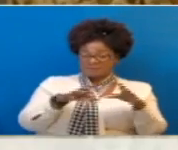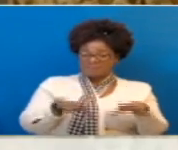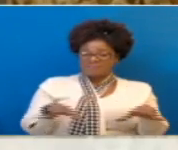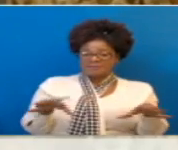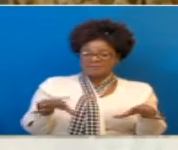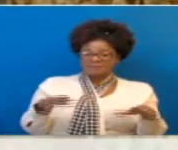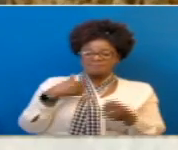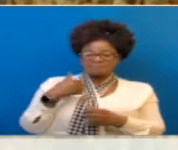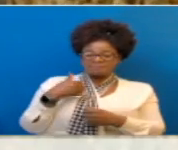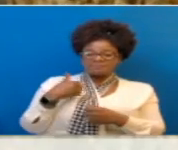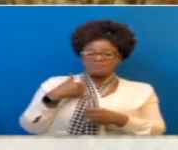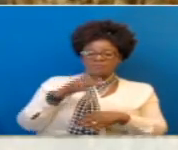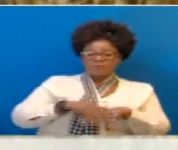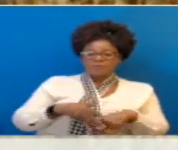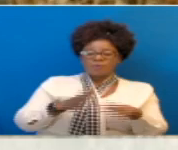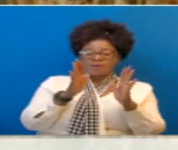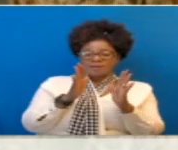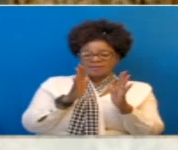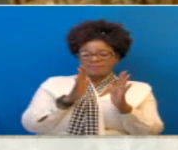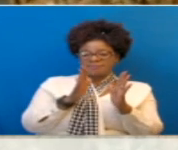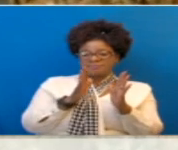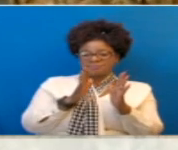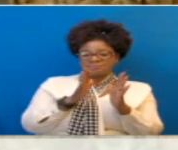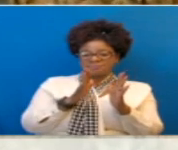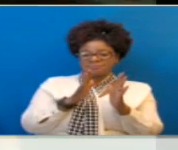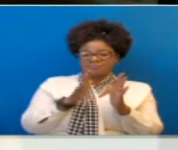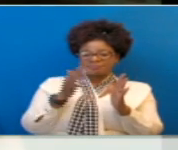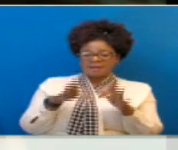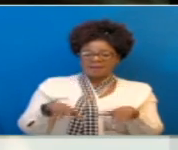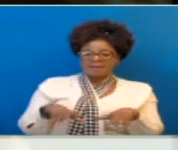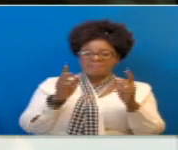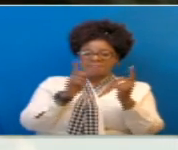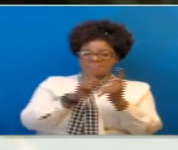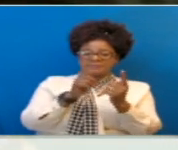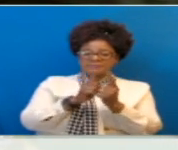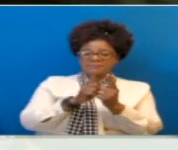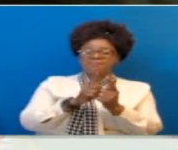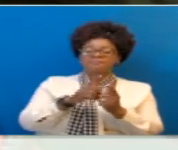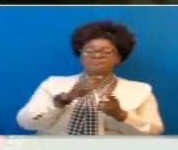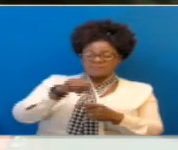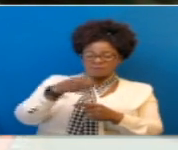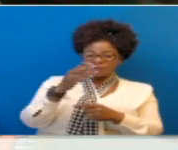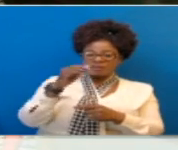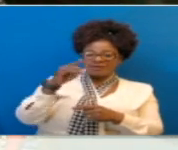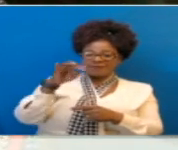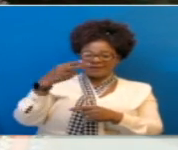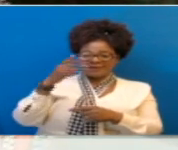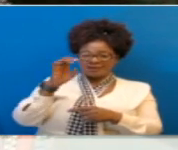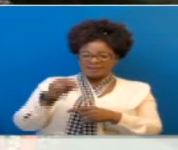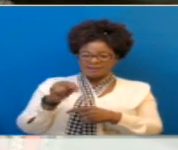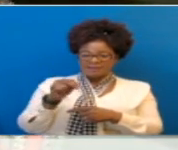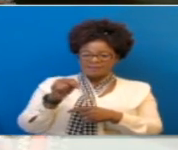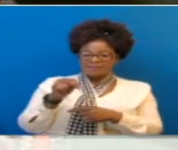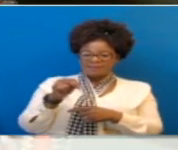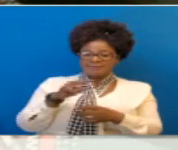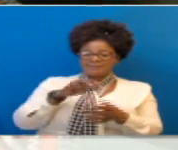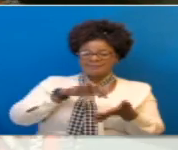way, I met with Dr. Josephine Kulair. She took me by force. That